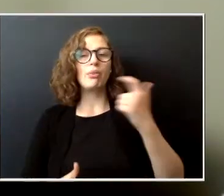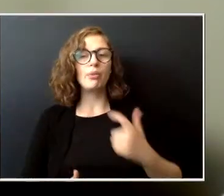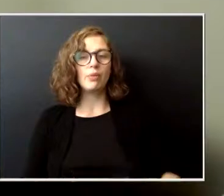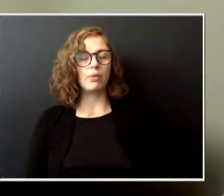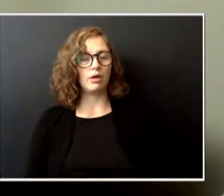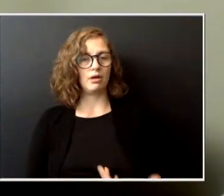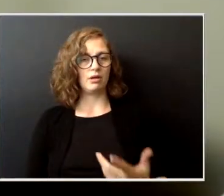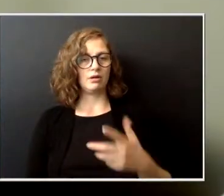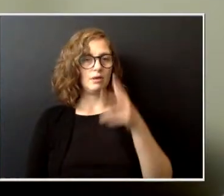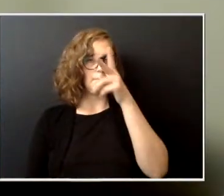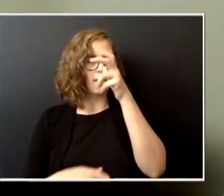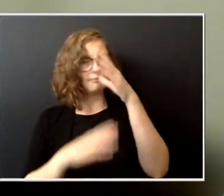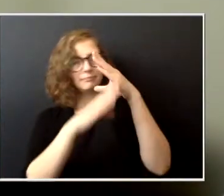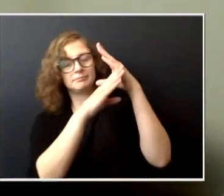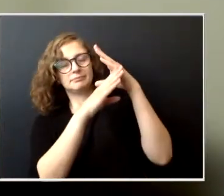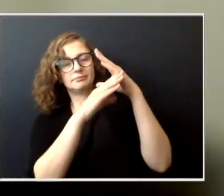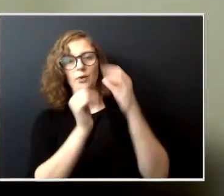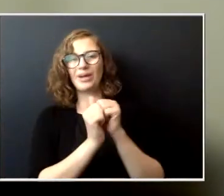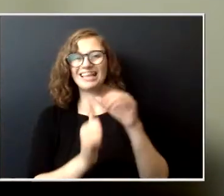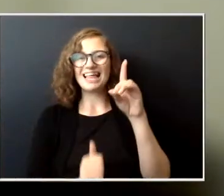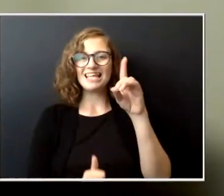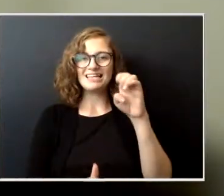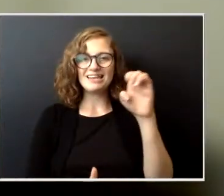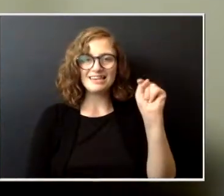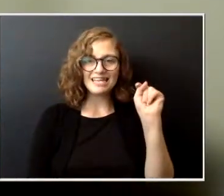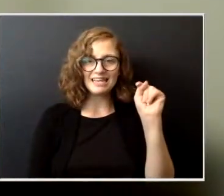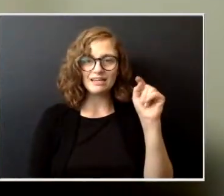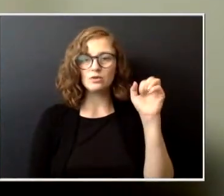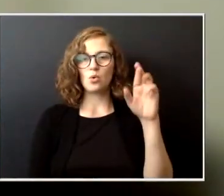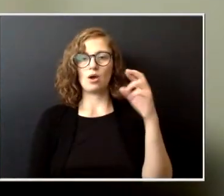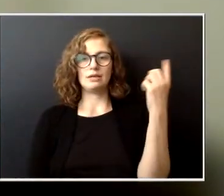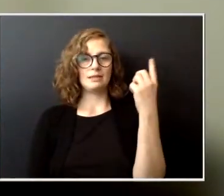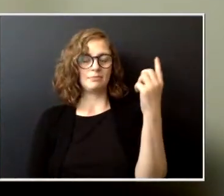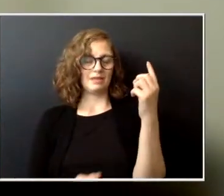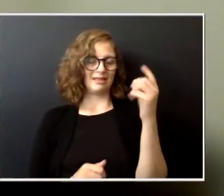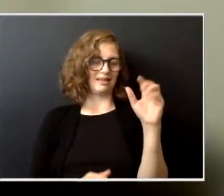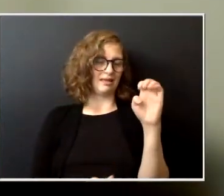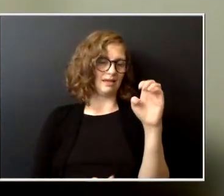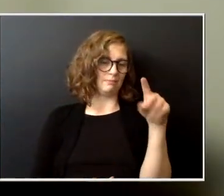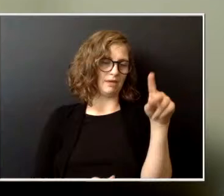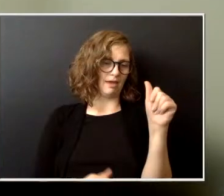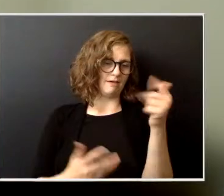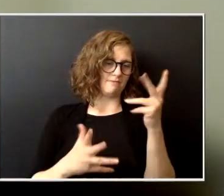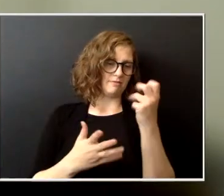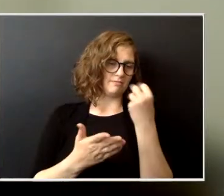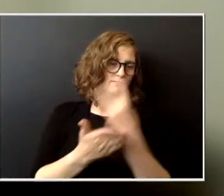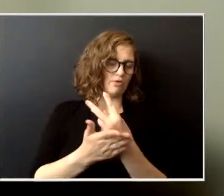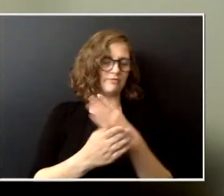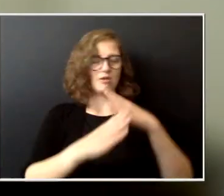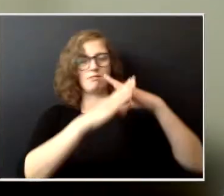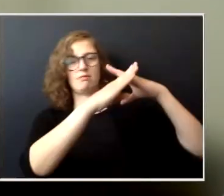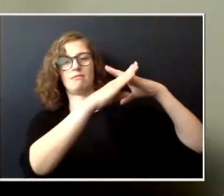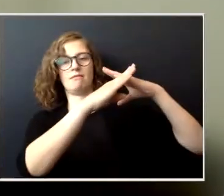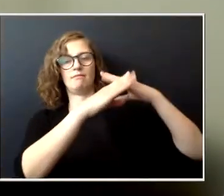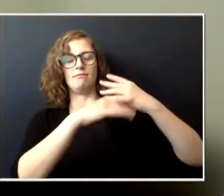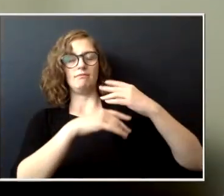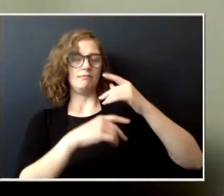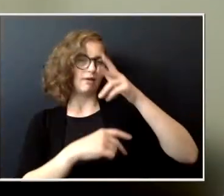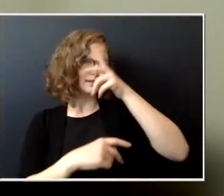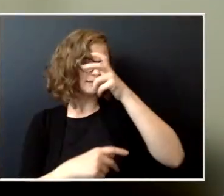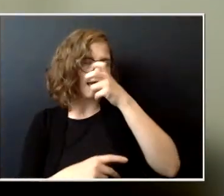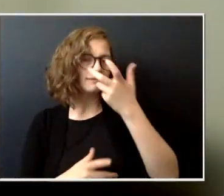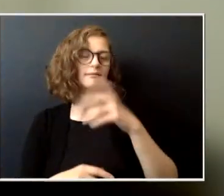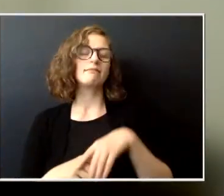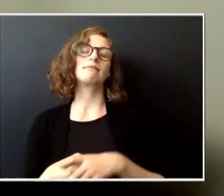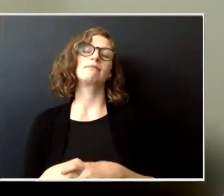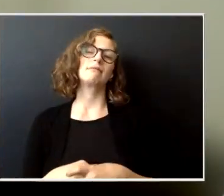with DEET or anything else that is EPA approved to help repel insects as well. And those